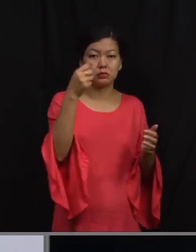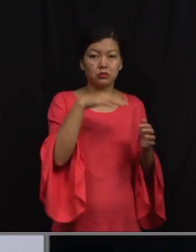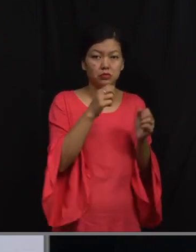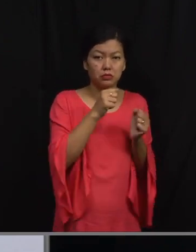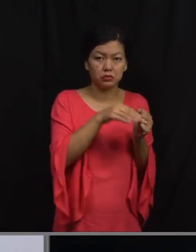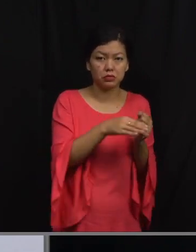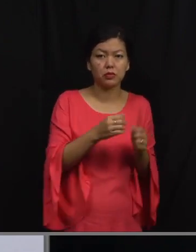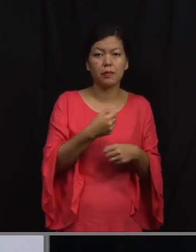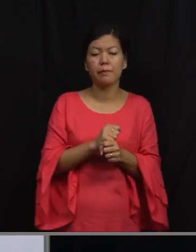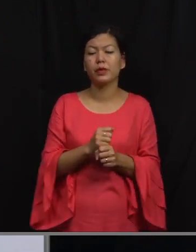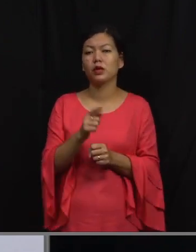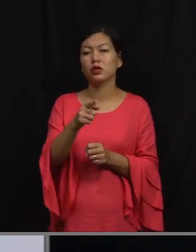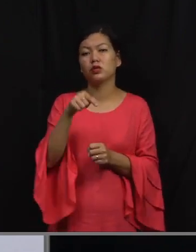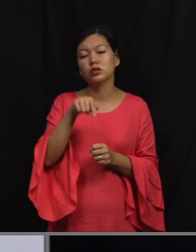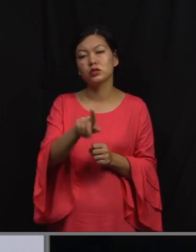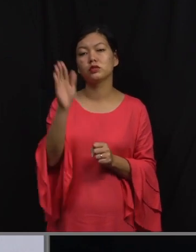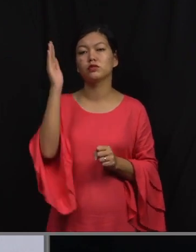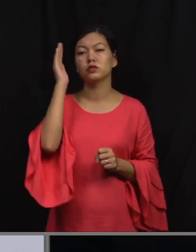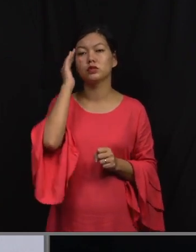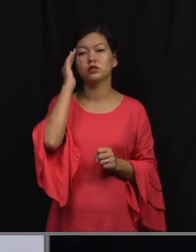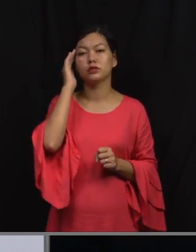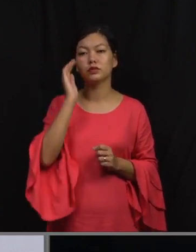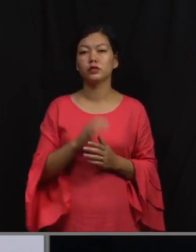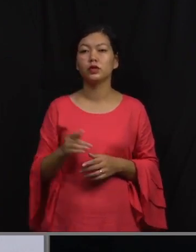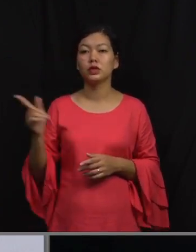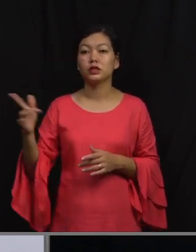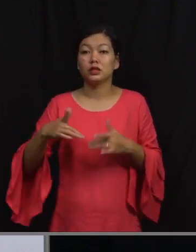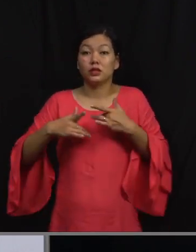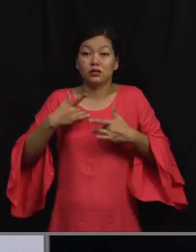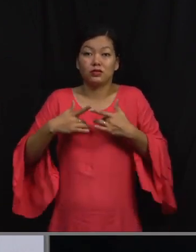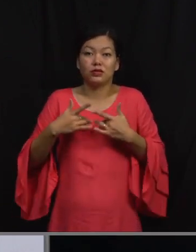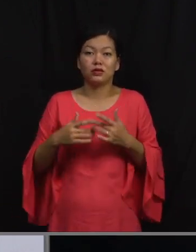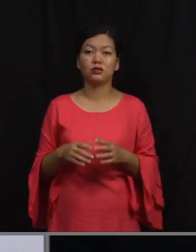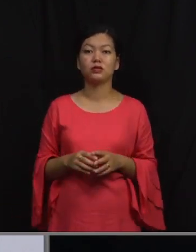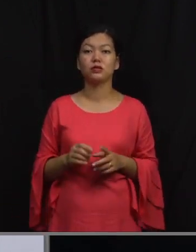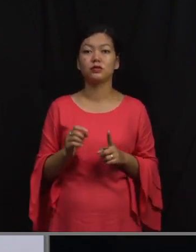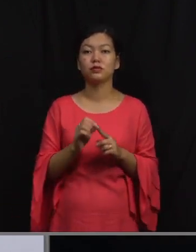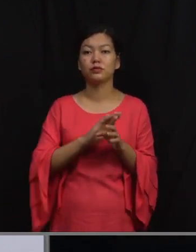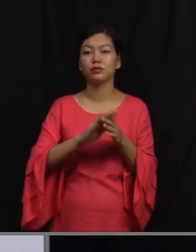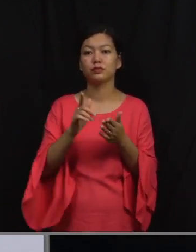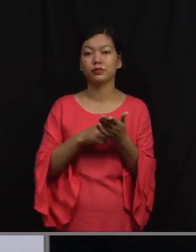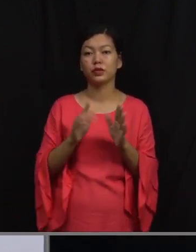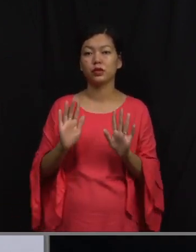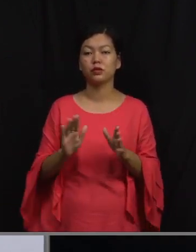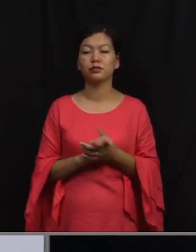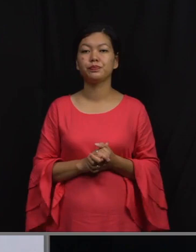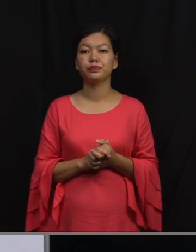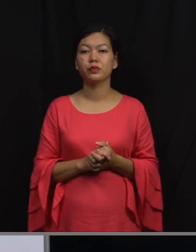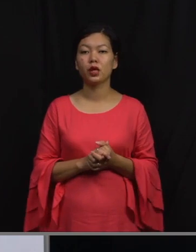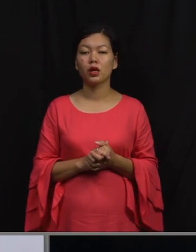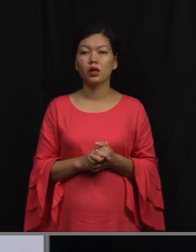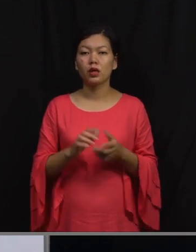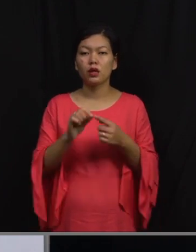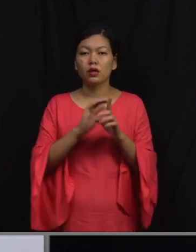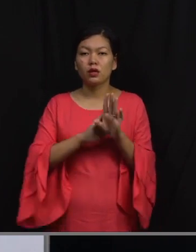right? So there are so many things. So this is the excitement about the physics, okay? When you, in physics, we can measure very small